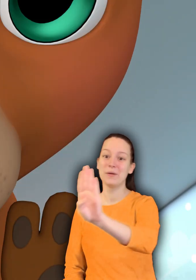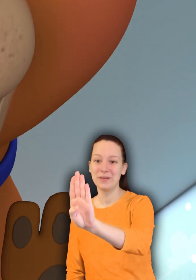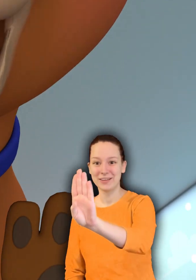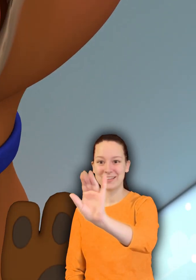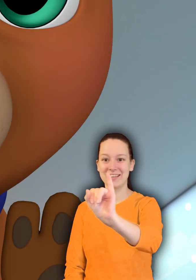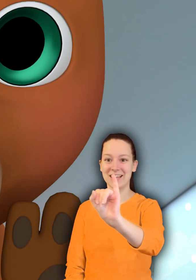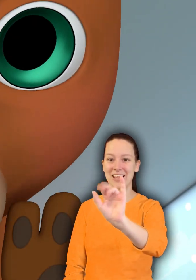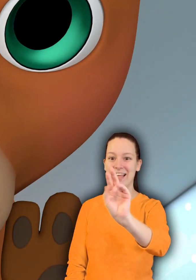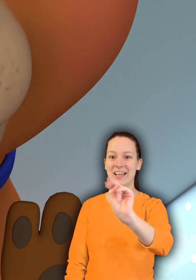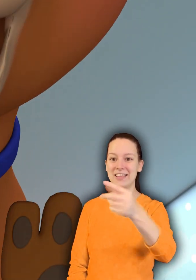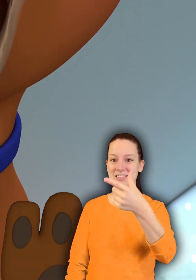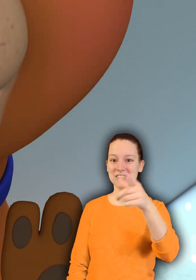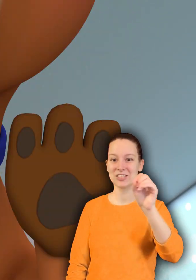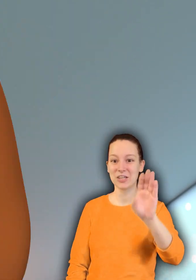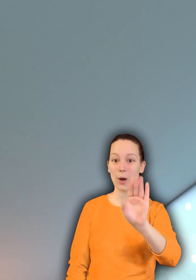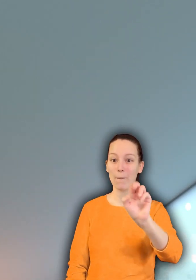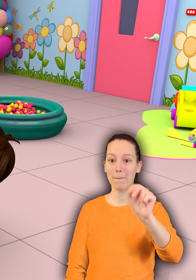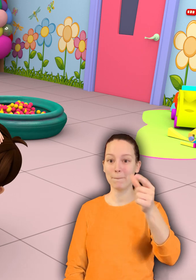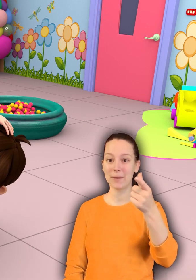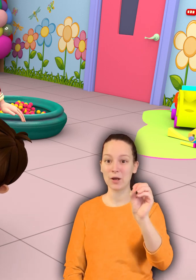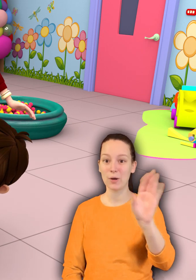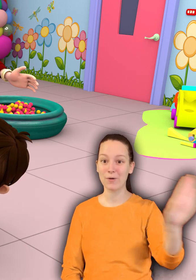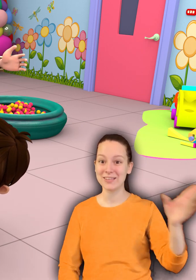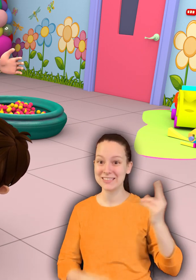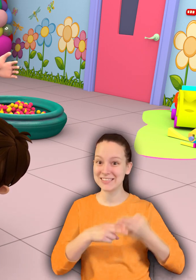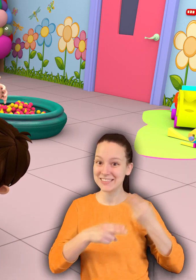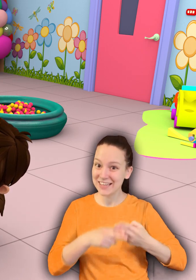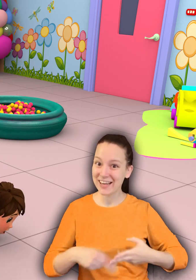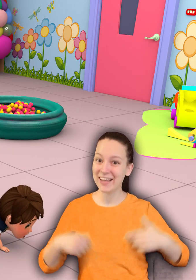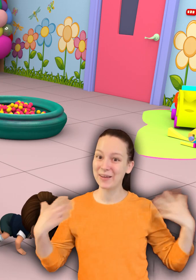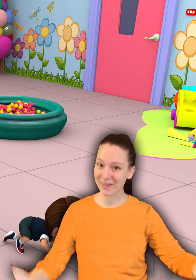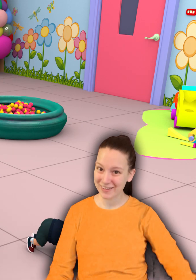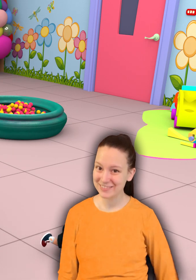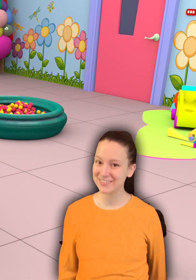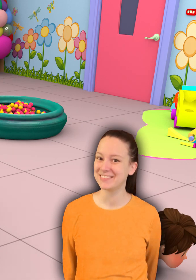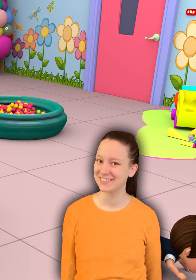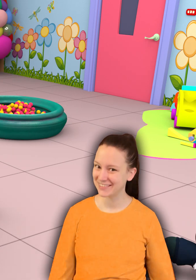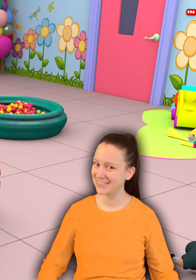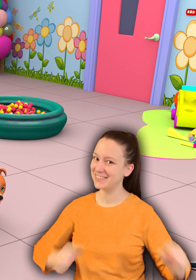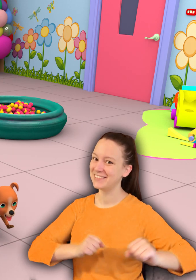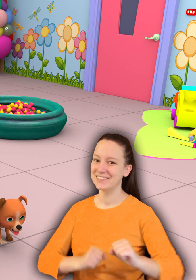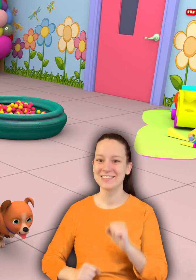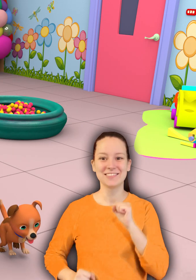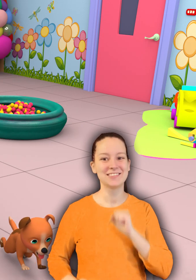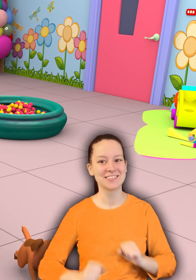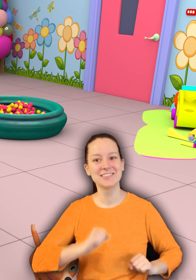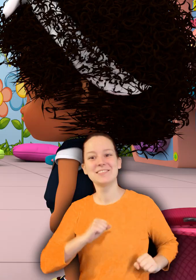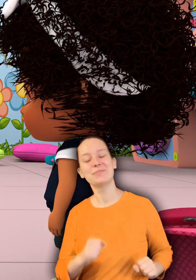b-i-n-g-o b-i-n-g-o and Bingo was his name-o